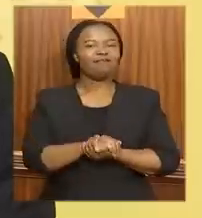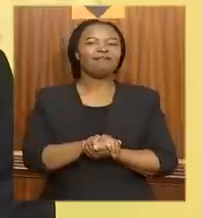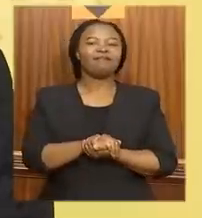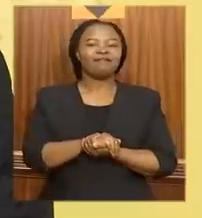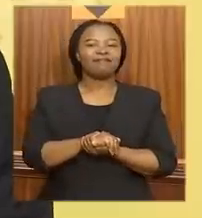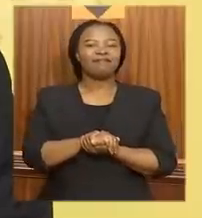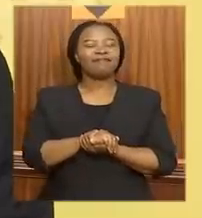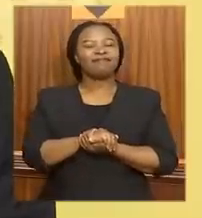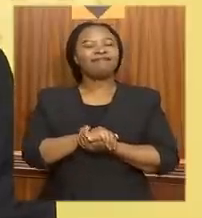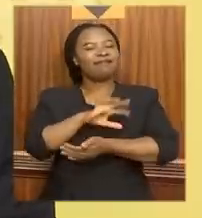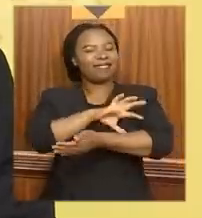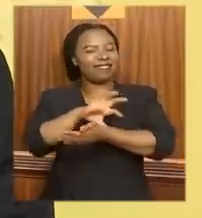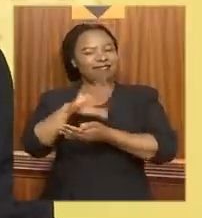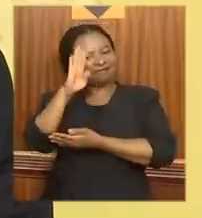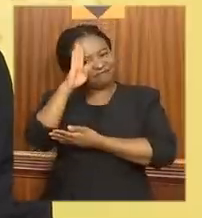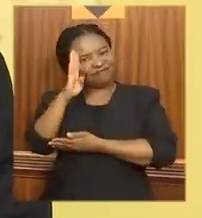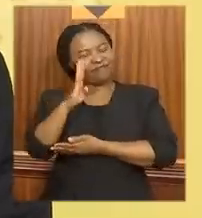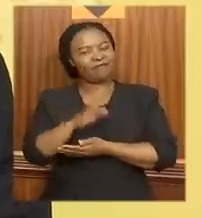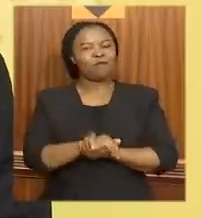Riperili.